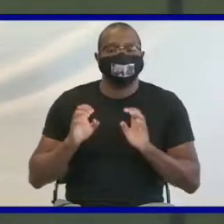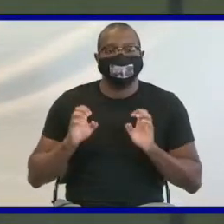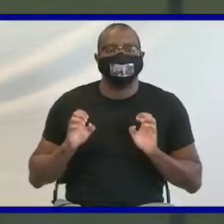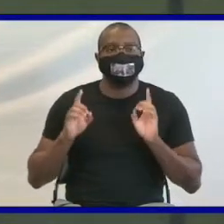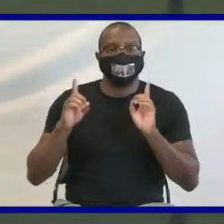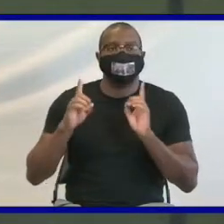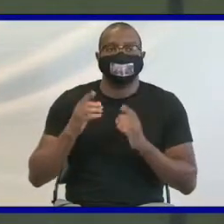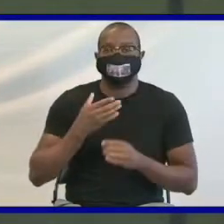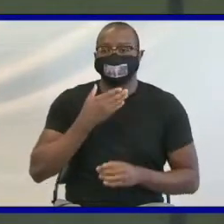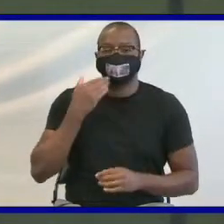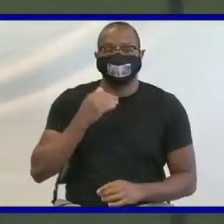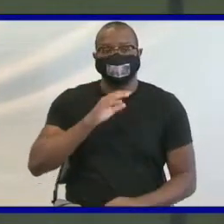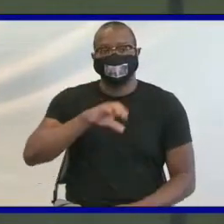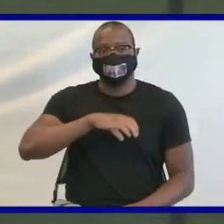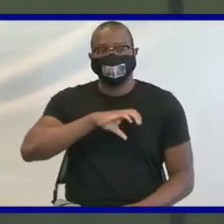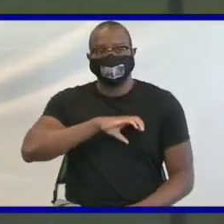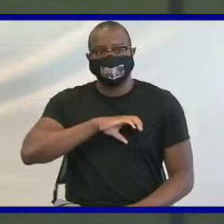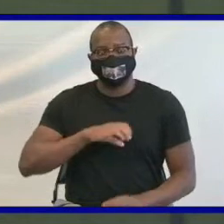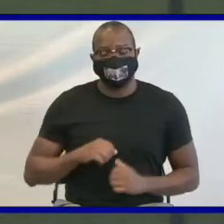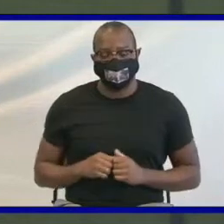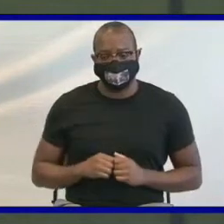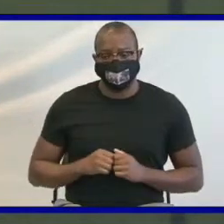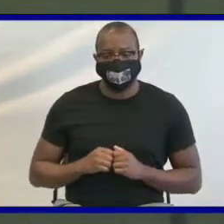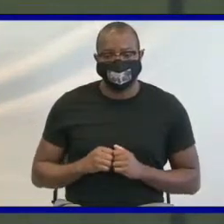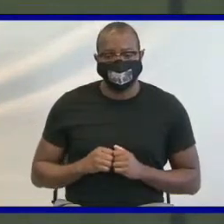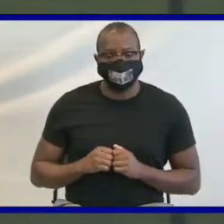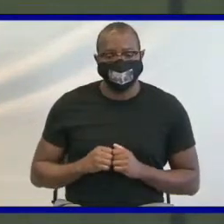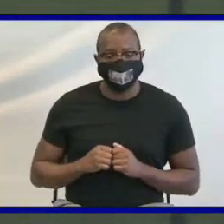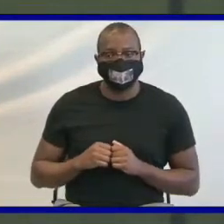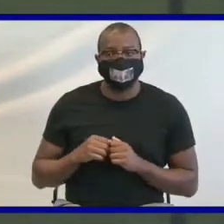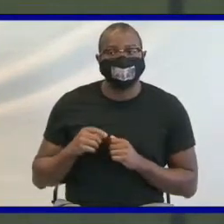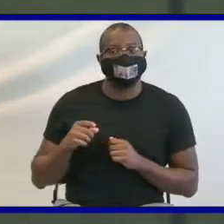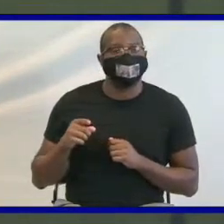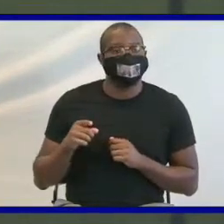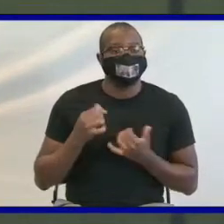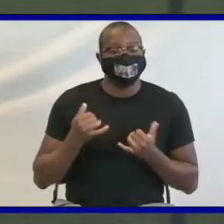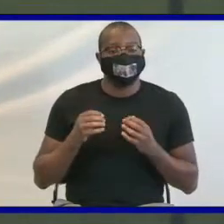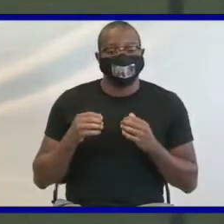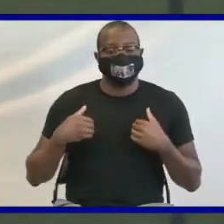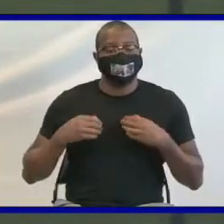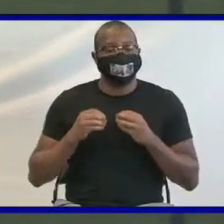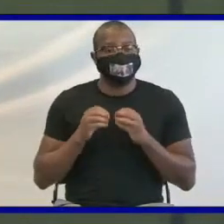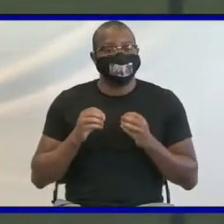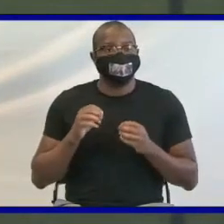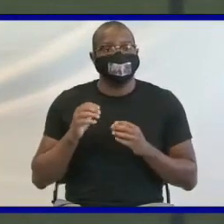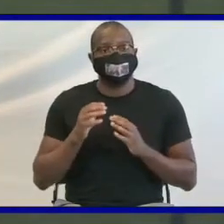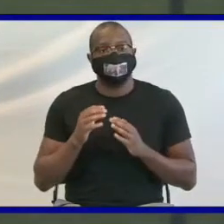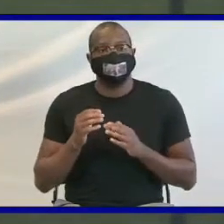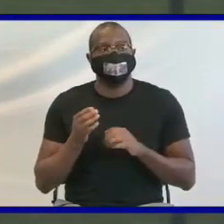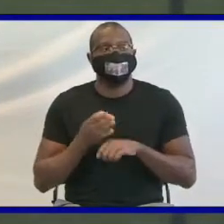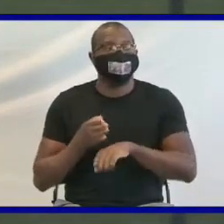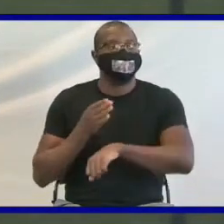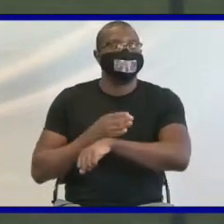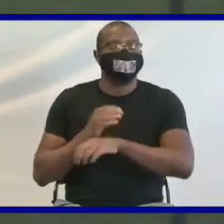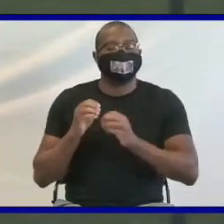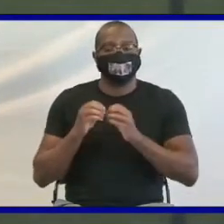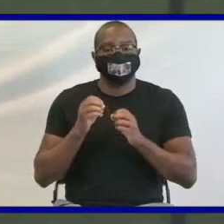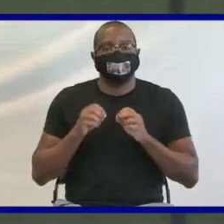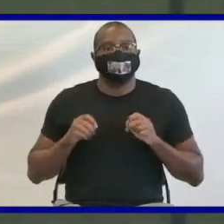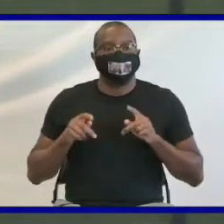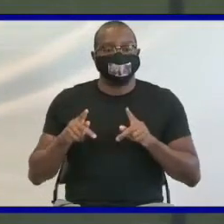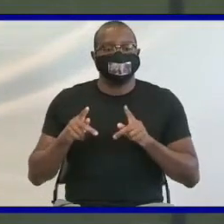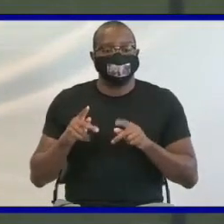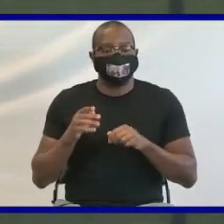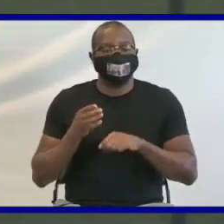and better citizens. Now you will have more and greater opportunities to thrive, to contribute, and to